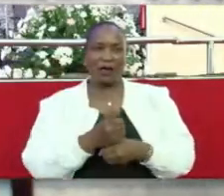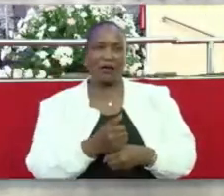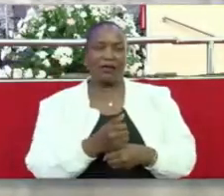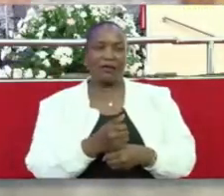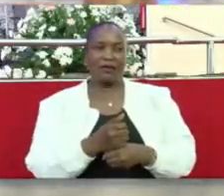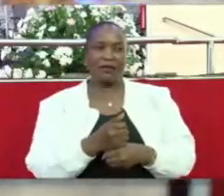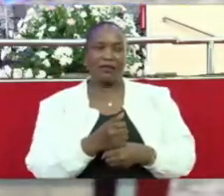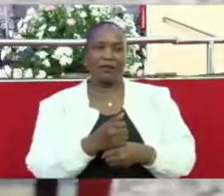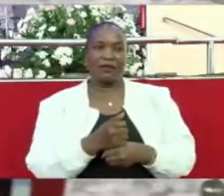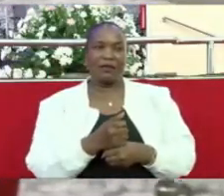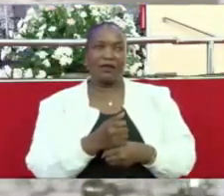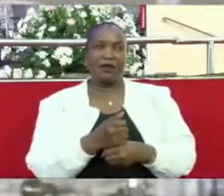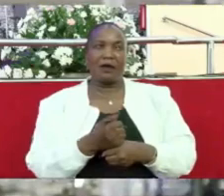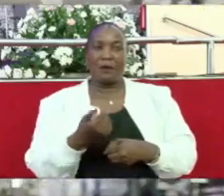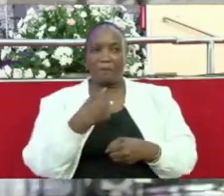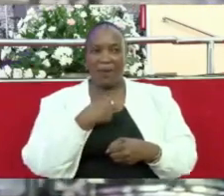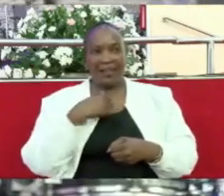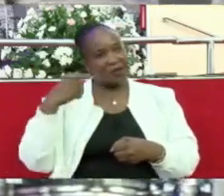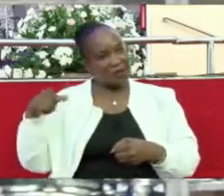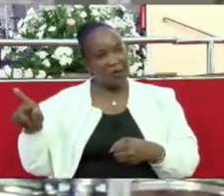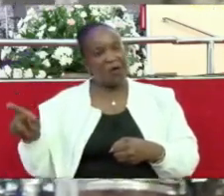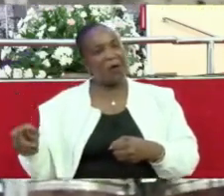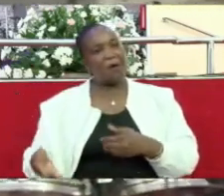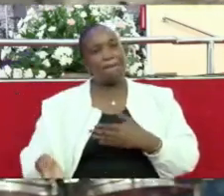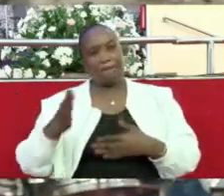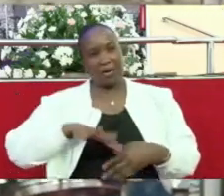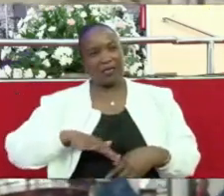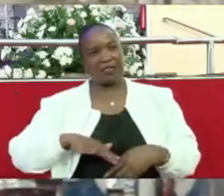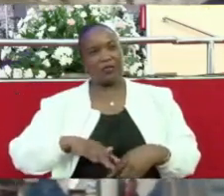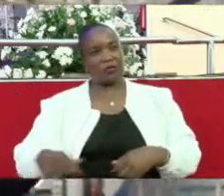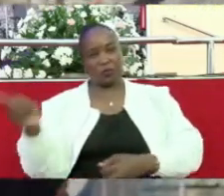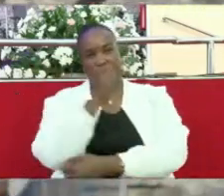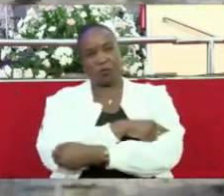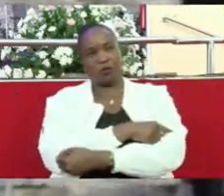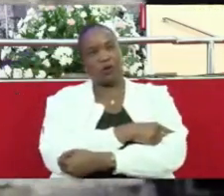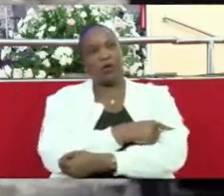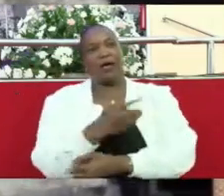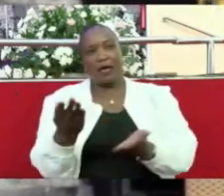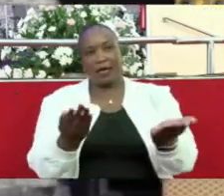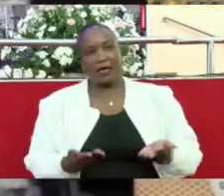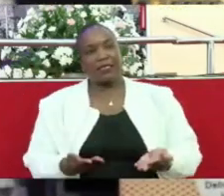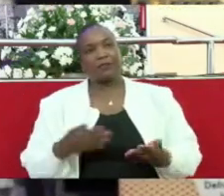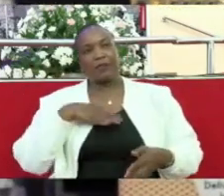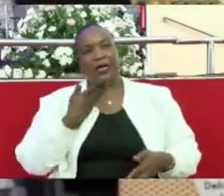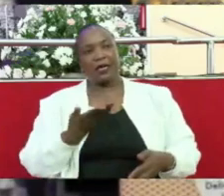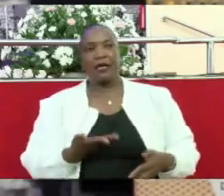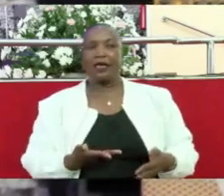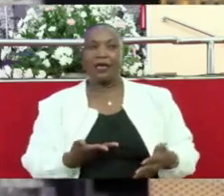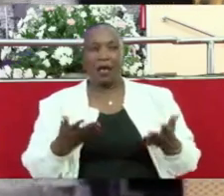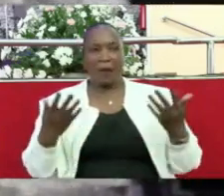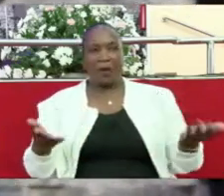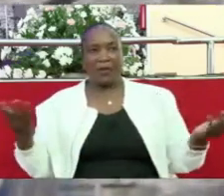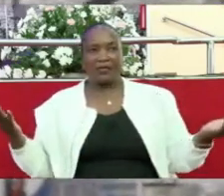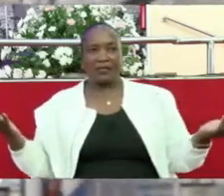that I went back to school to collect my papers. This is to say that the Lord does not move